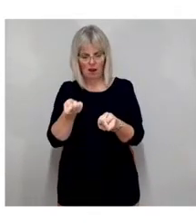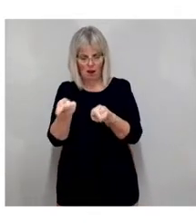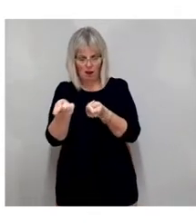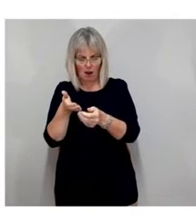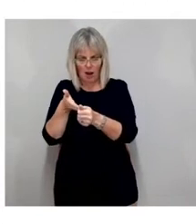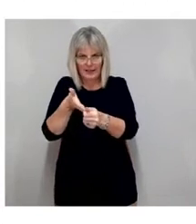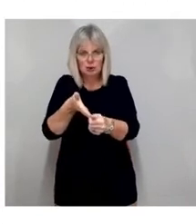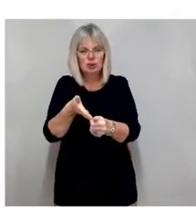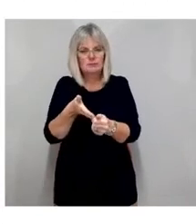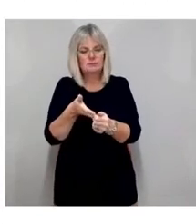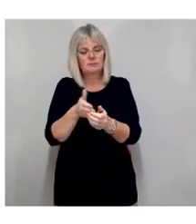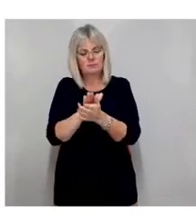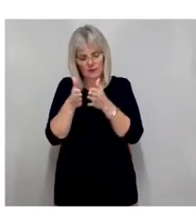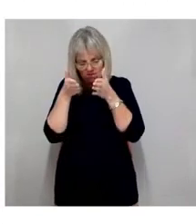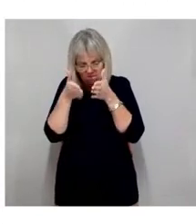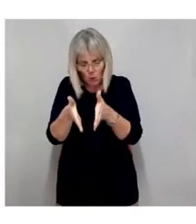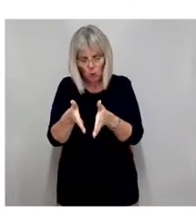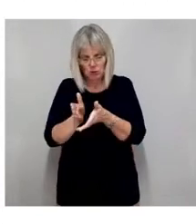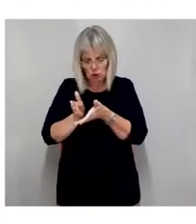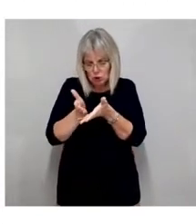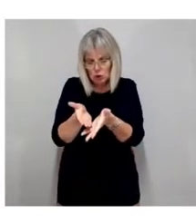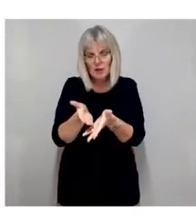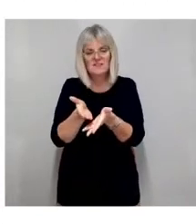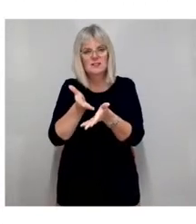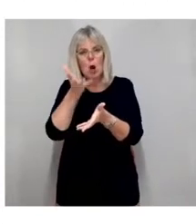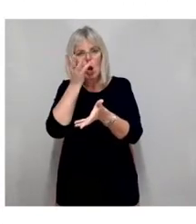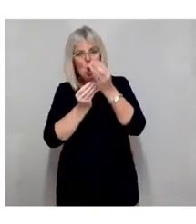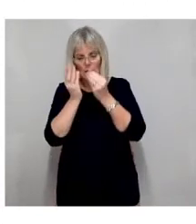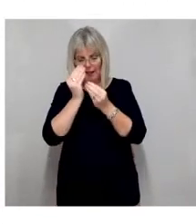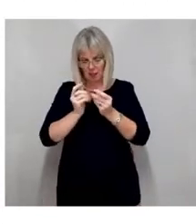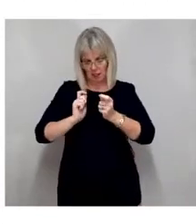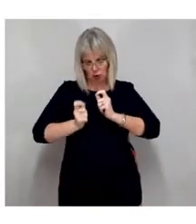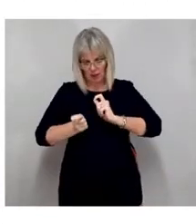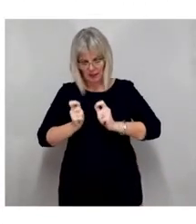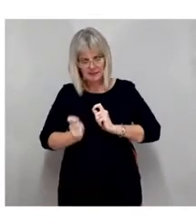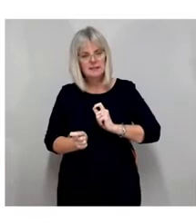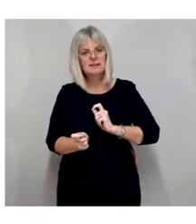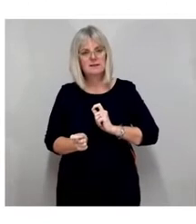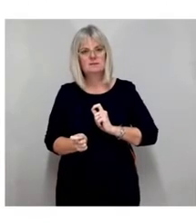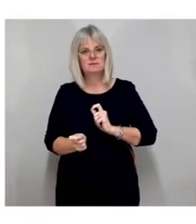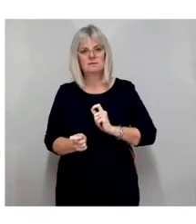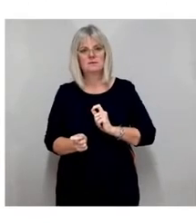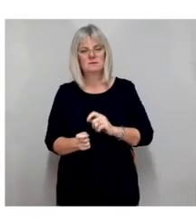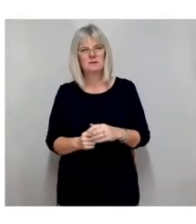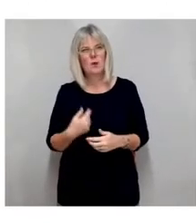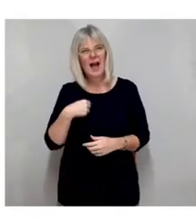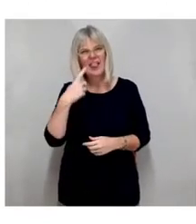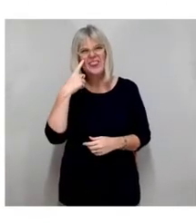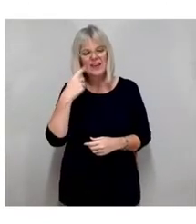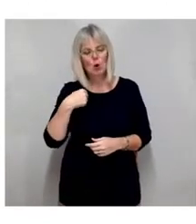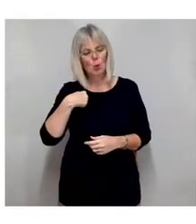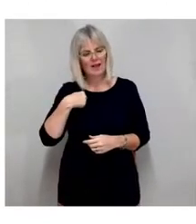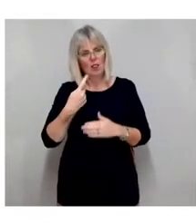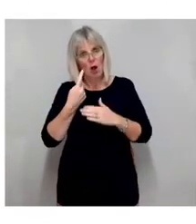and service. It's about learning agility. It's about personal mastery. So I think we're the only company of our scale and size that's